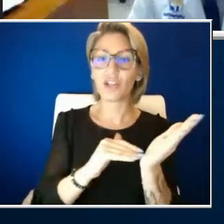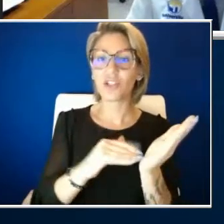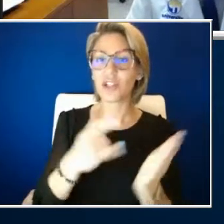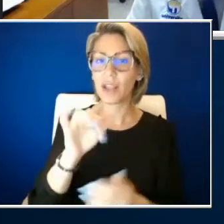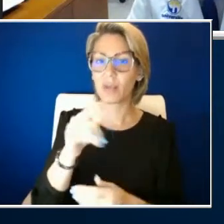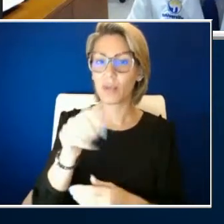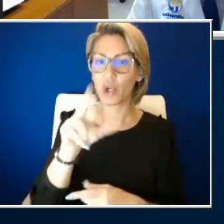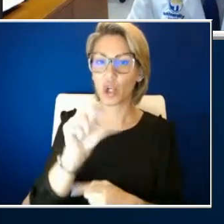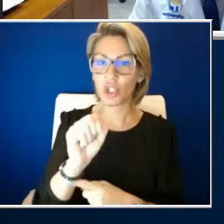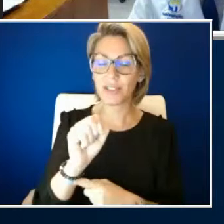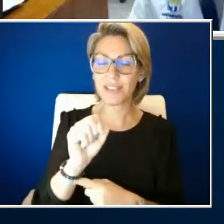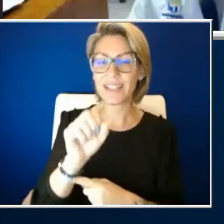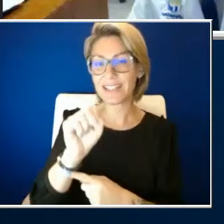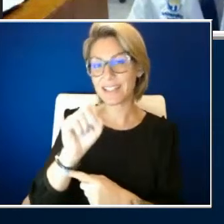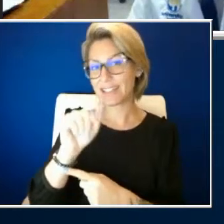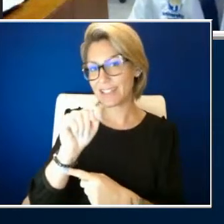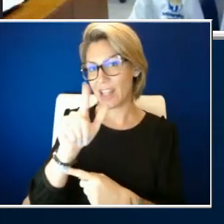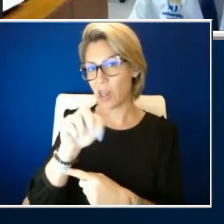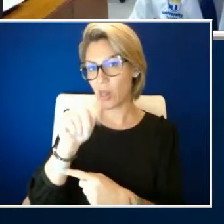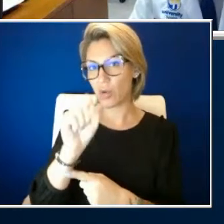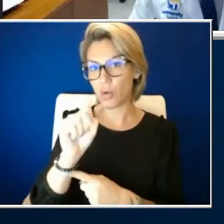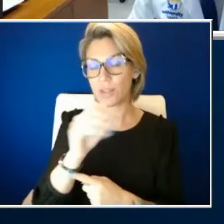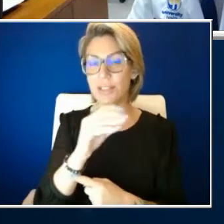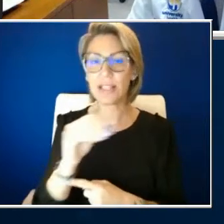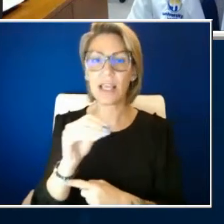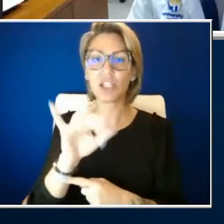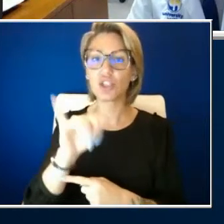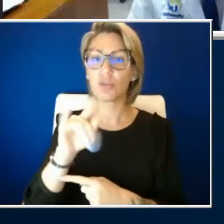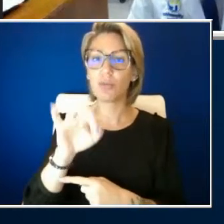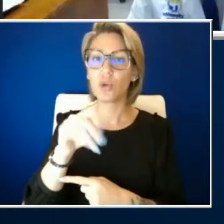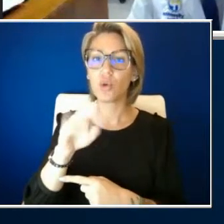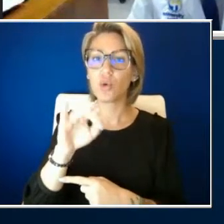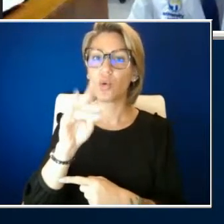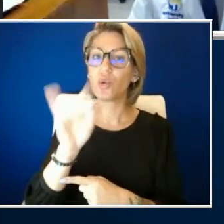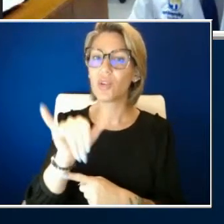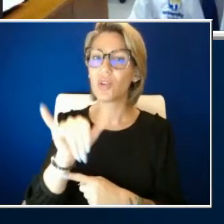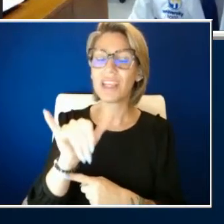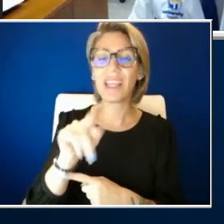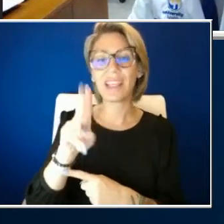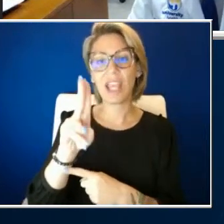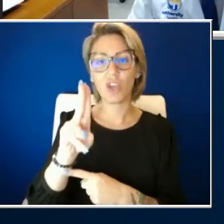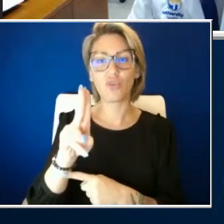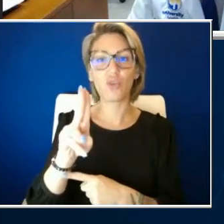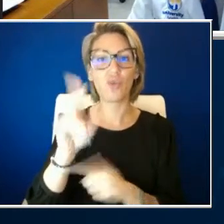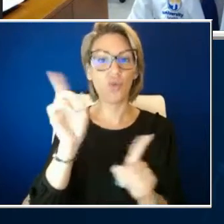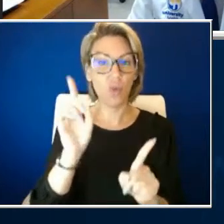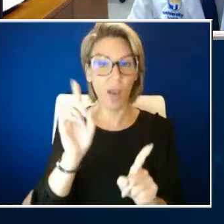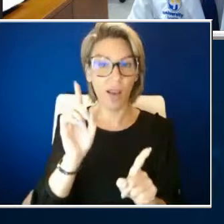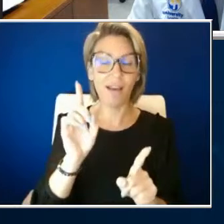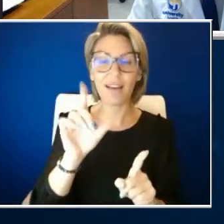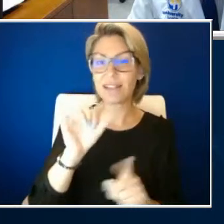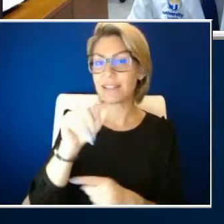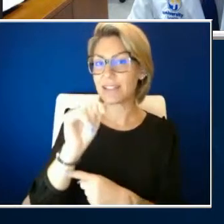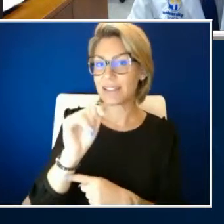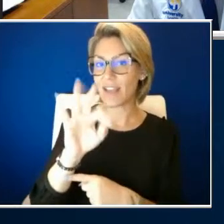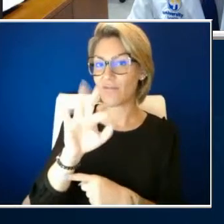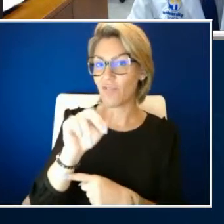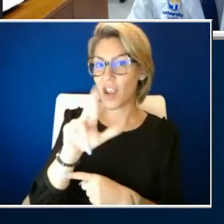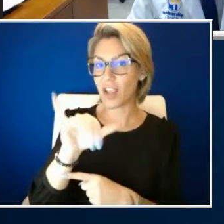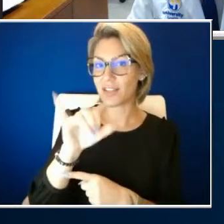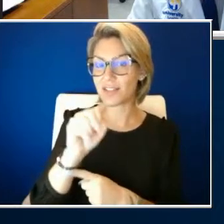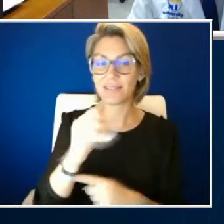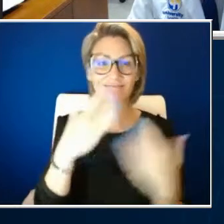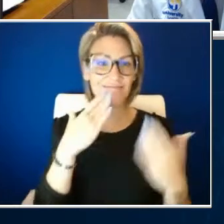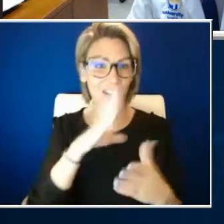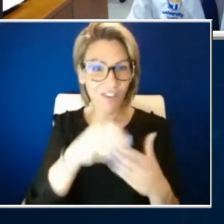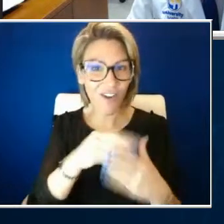and Dr. Sri Dhanapudi, CMO at the University of Kansas Health System in St. Francis. Thank you all for joining me and Dr. Hawkinson,